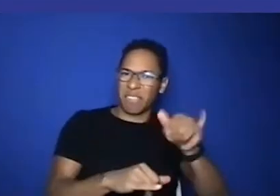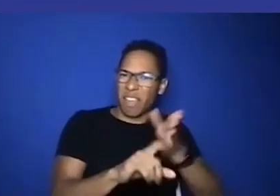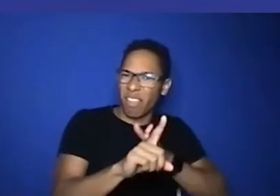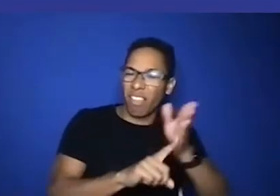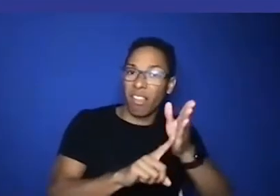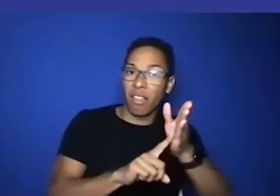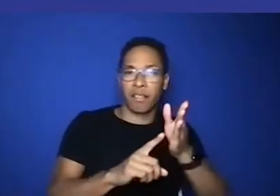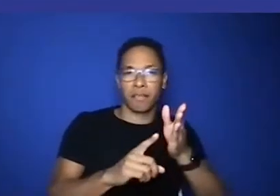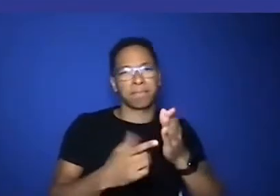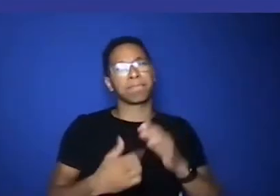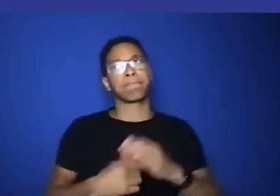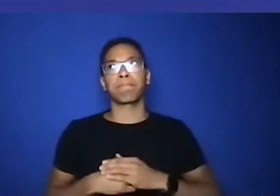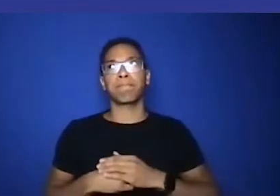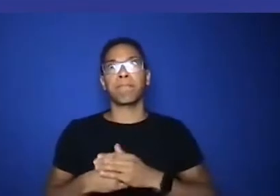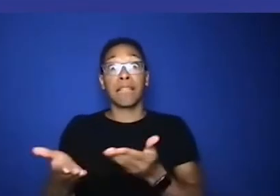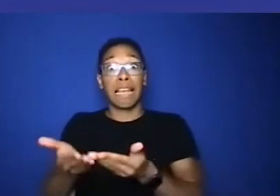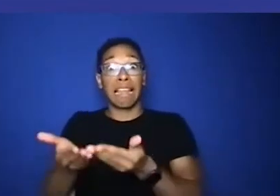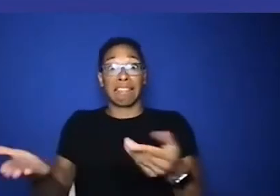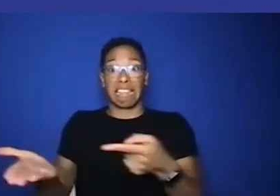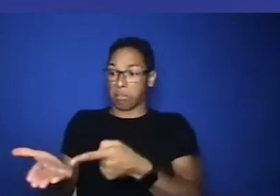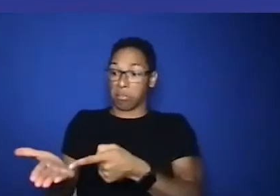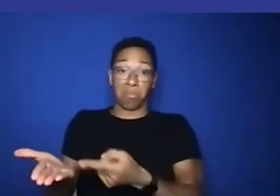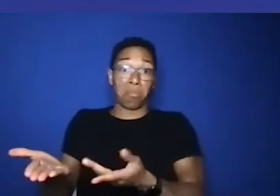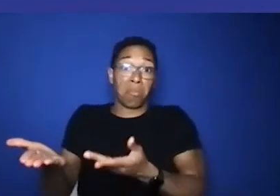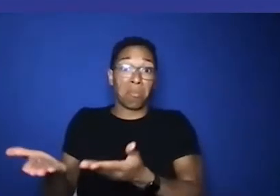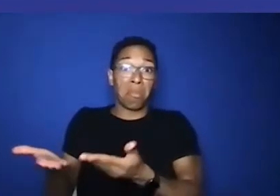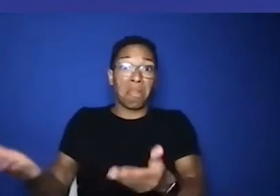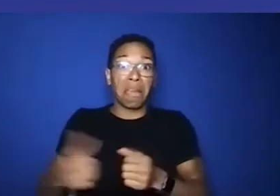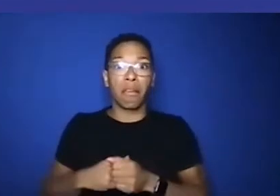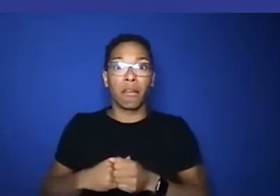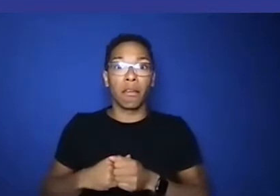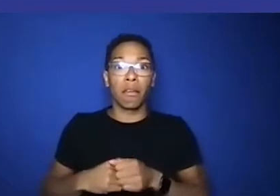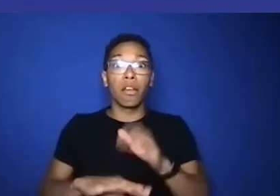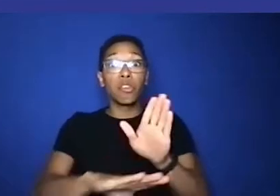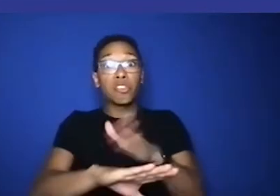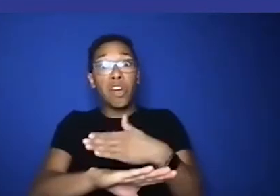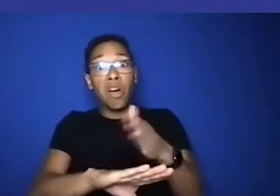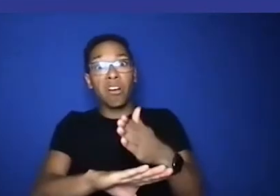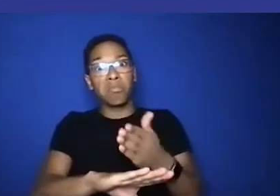is an object, a song is a song, a photograph is a photograph,